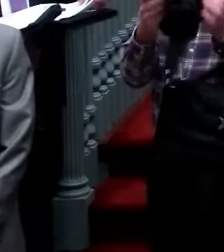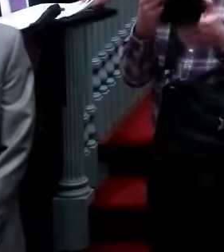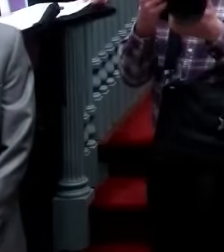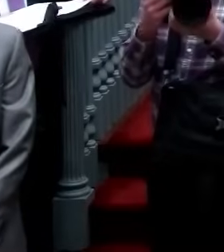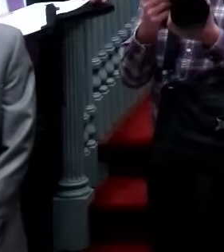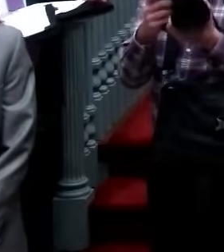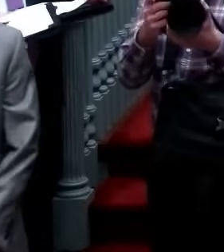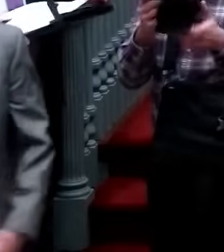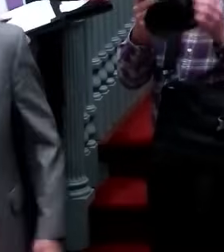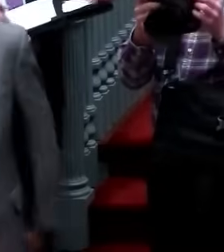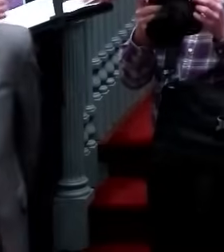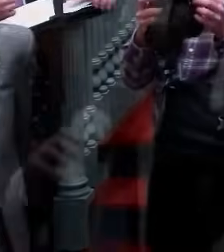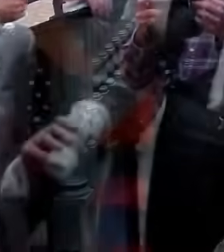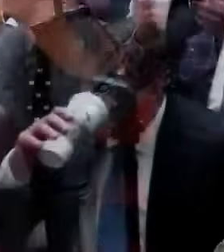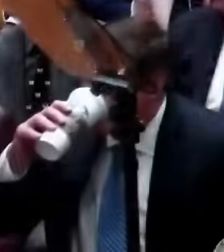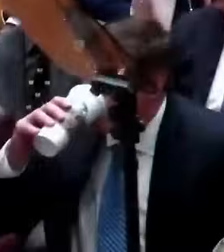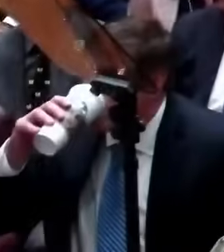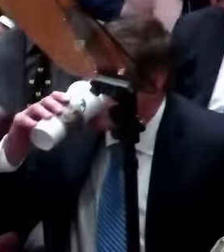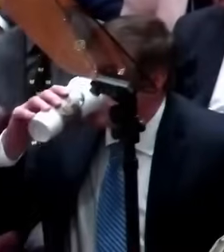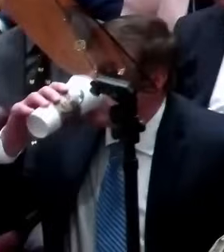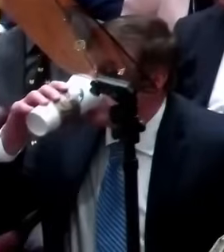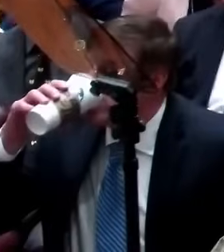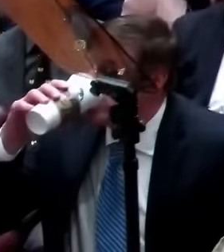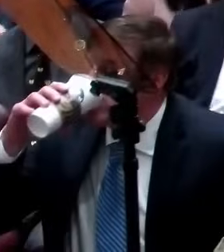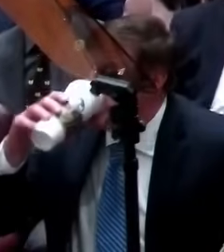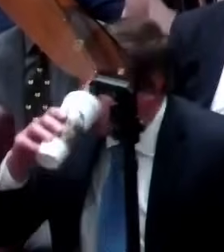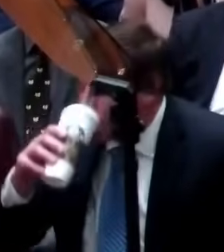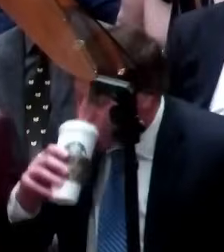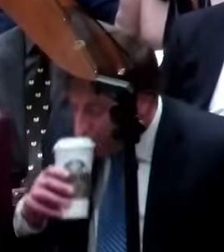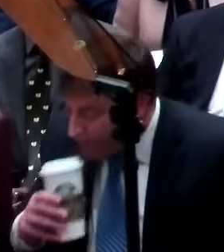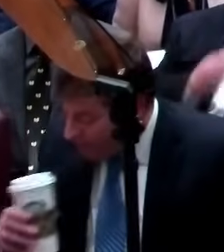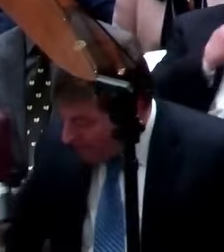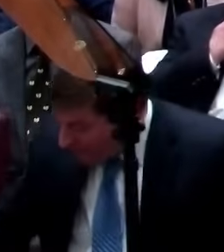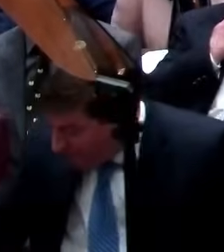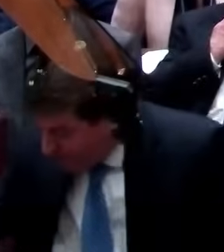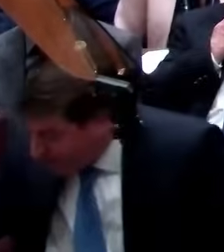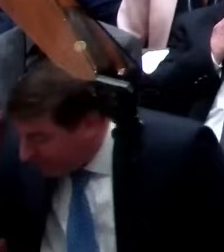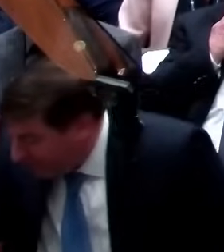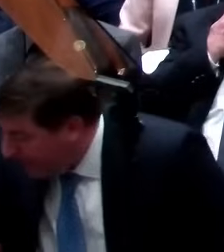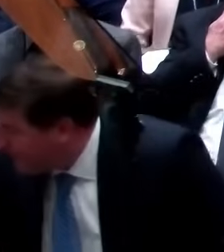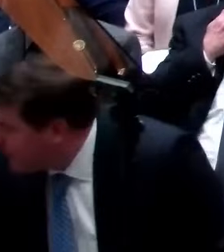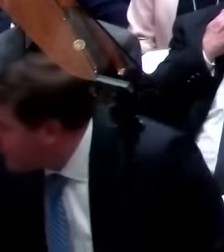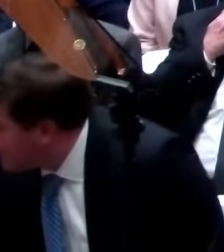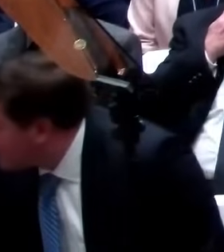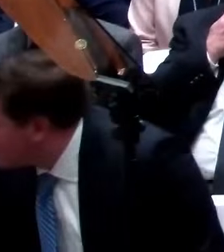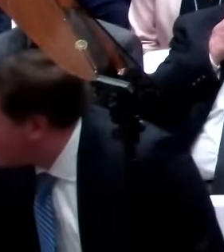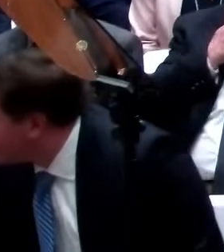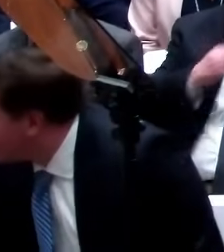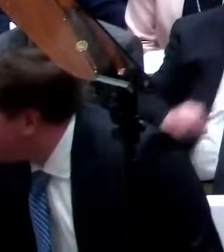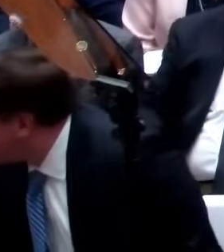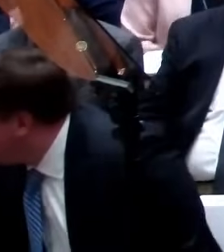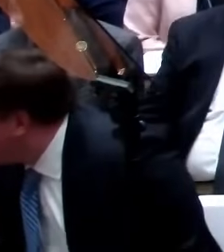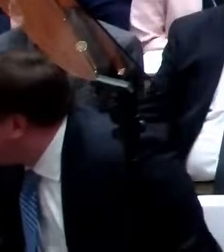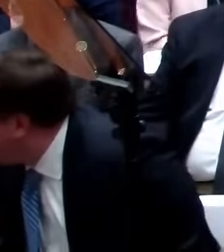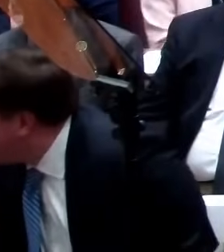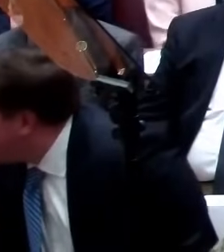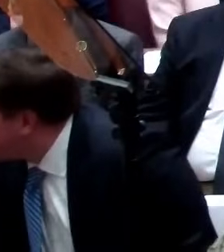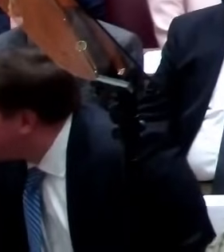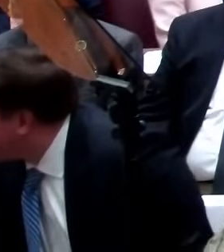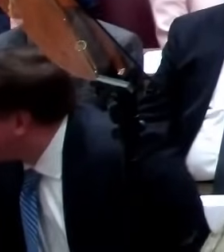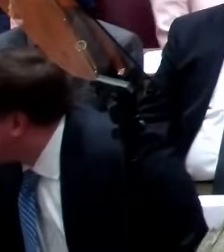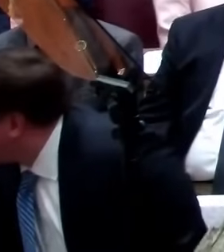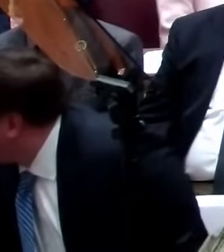of Arms. Madam President, First Lady Tracy Quillen Carney and the Secretary of State, the Honorable